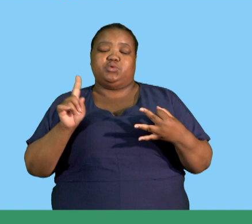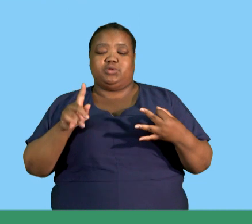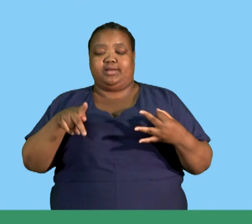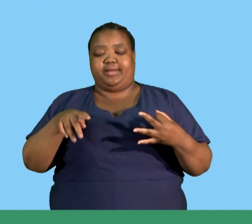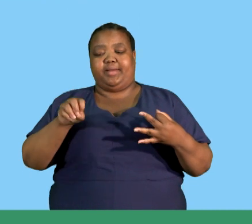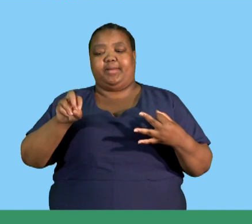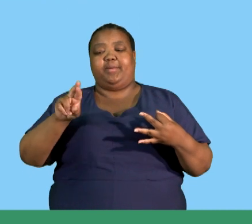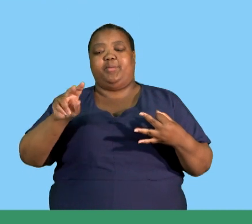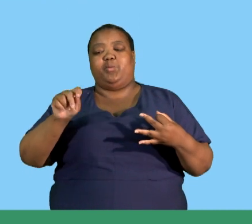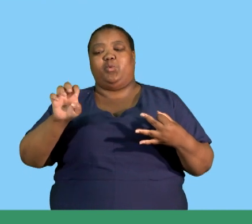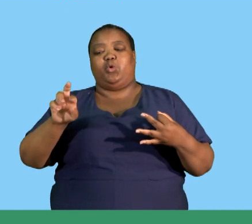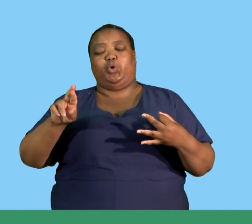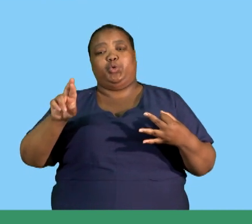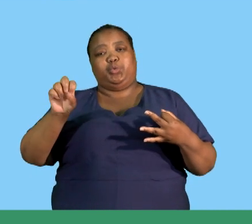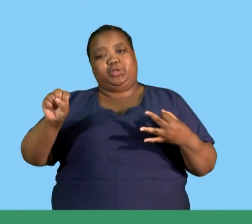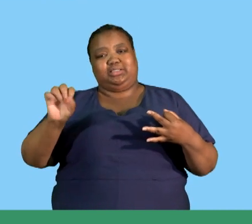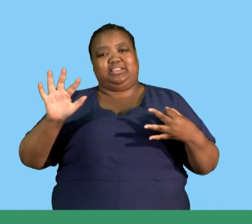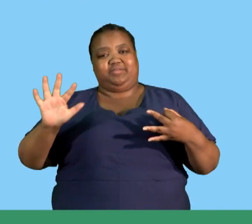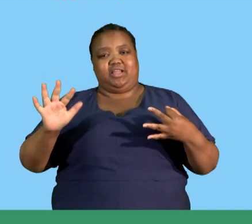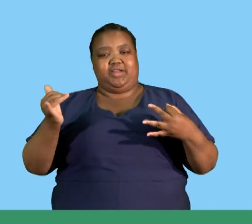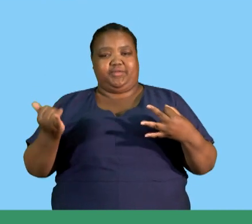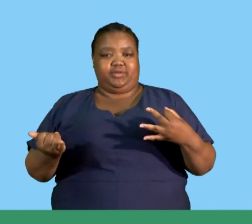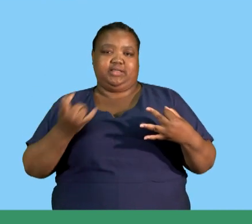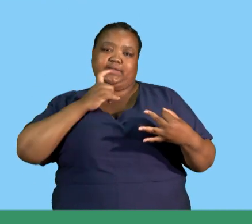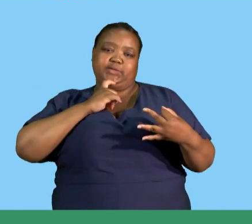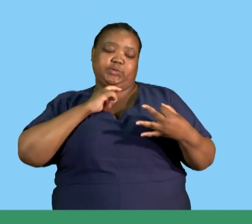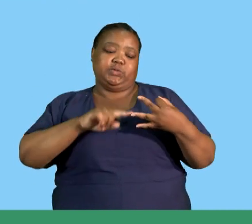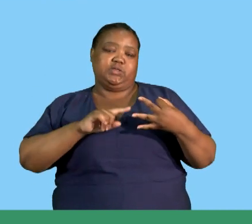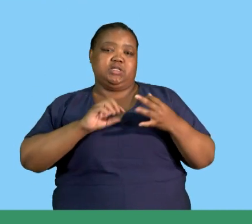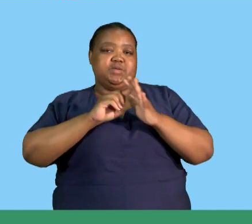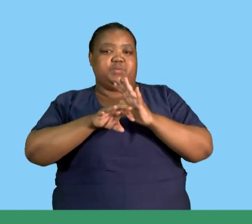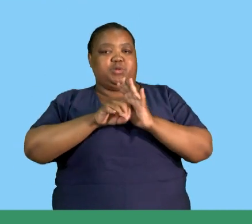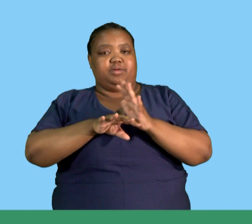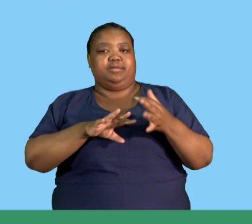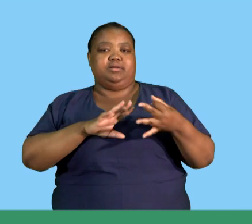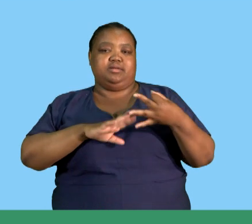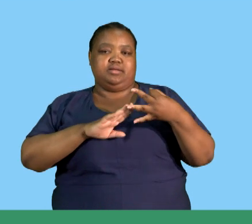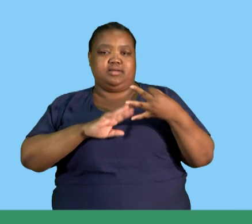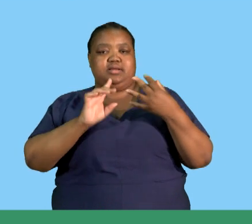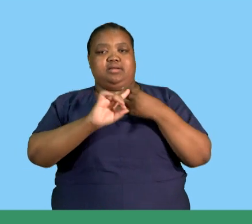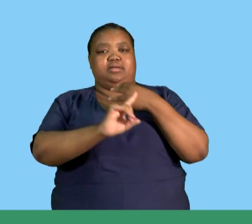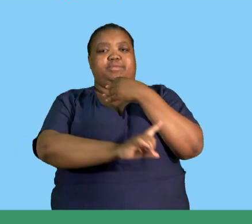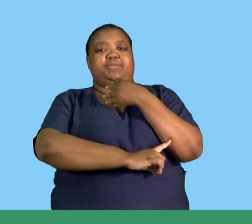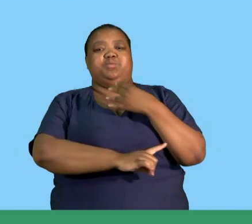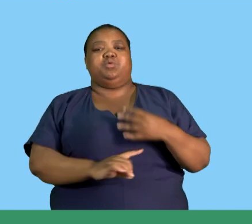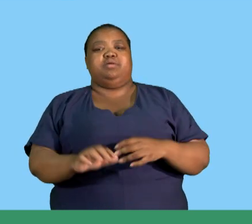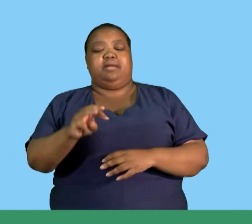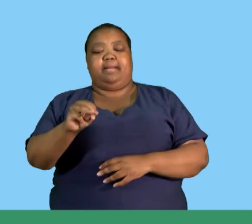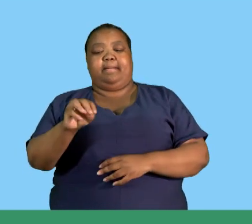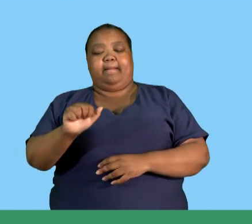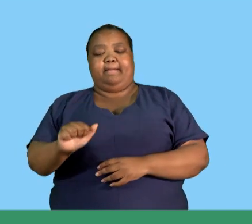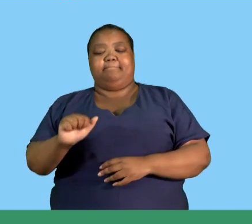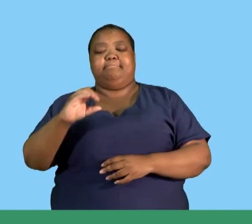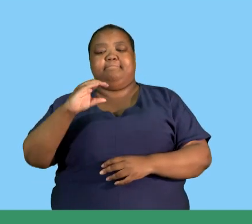Don't forget that. We are using Porter's 5-force model. And then now we've got the last one, which is what? Which